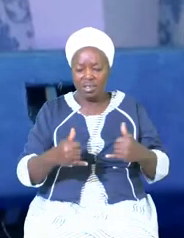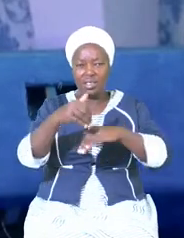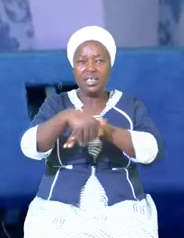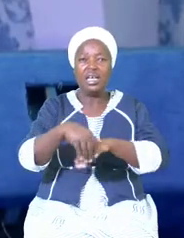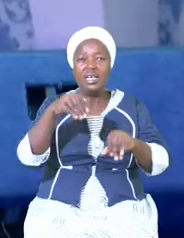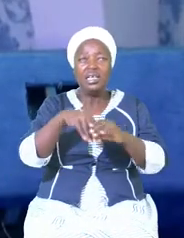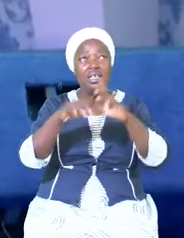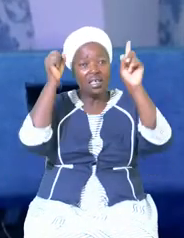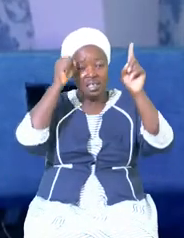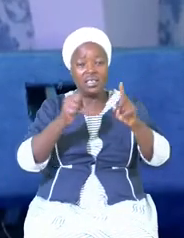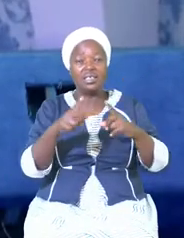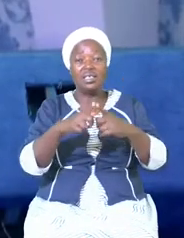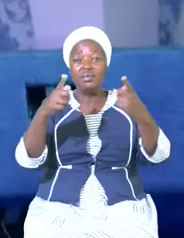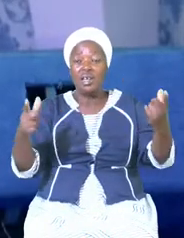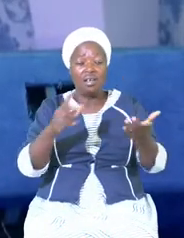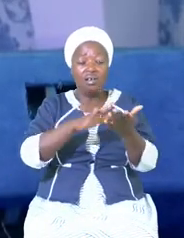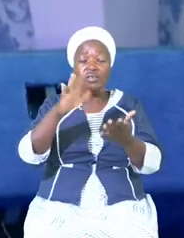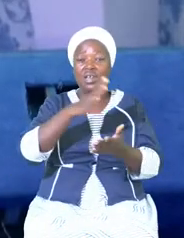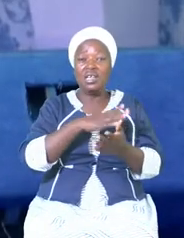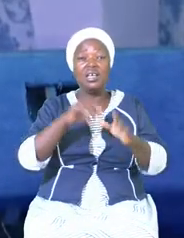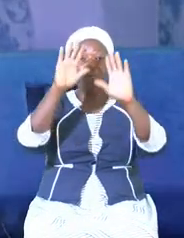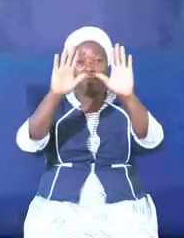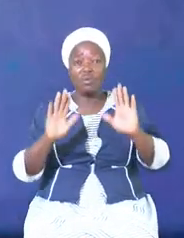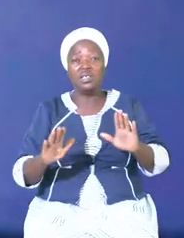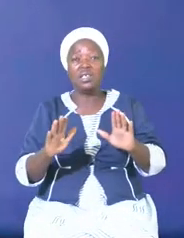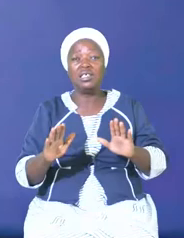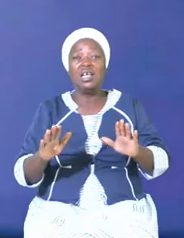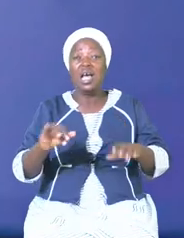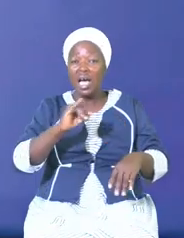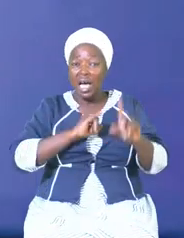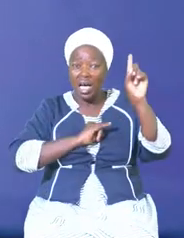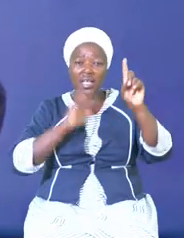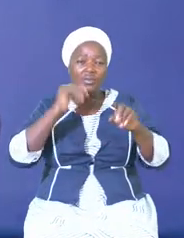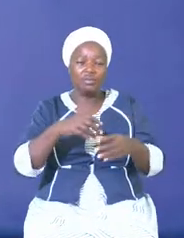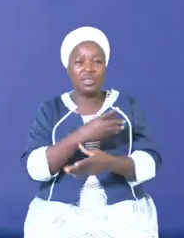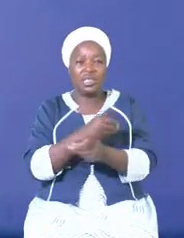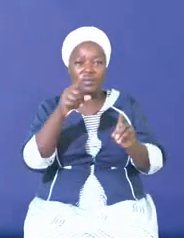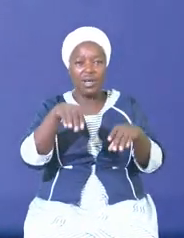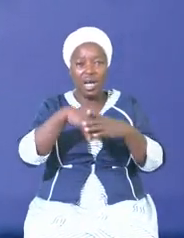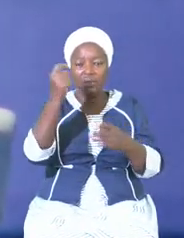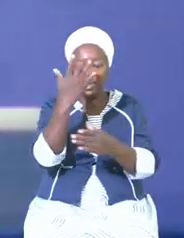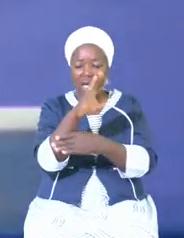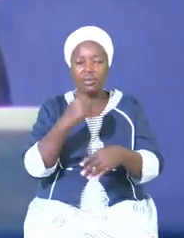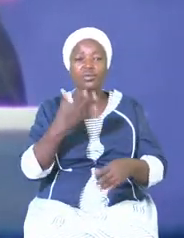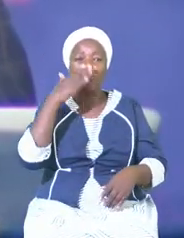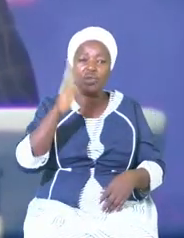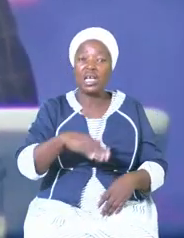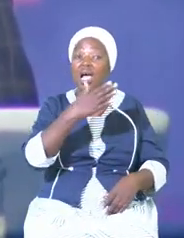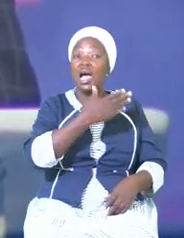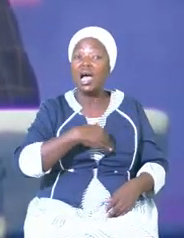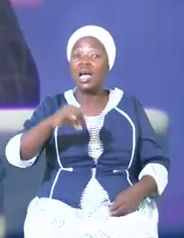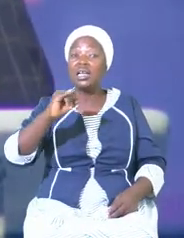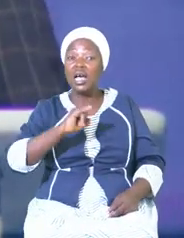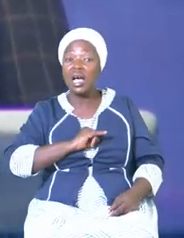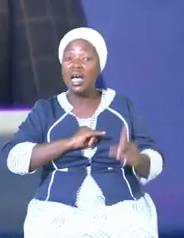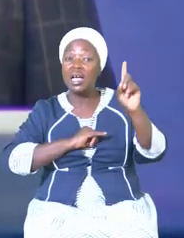glory, and majesty, I will deliver thee out of the hand of the wicked, and I will redeem